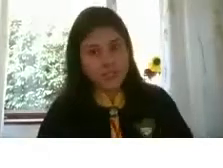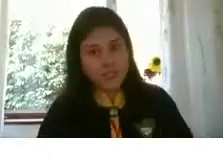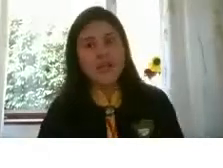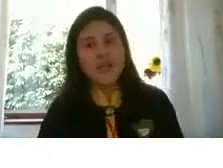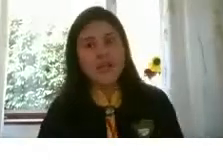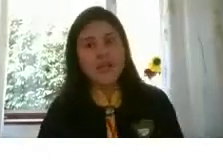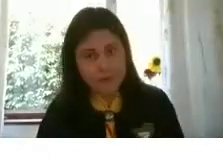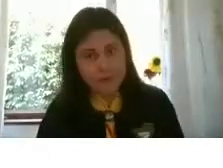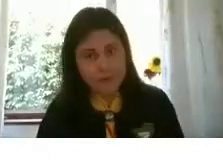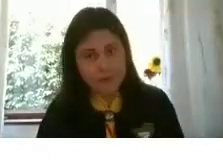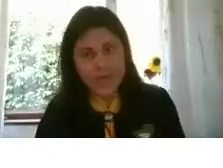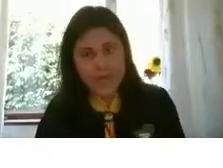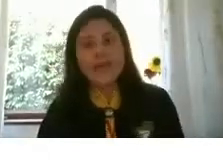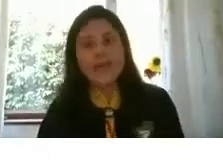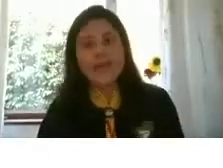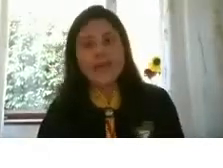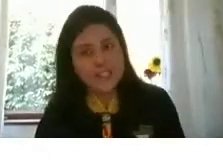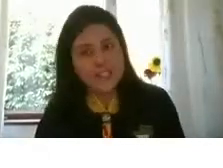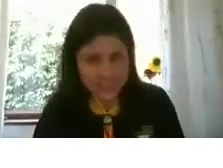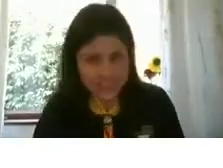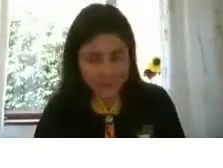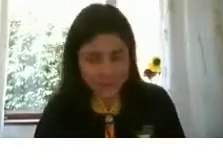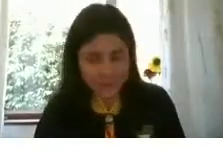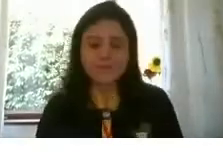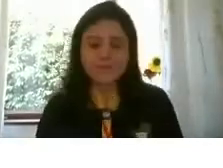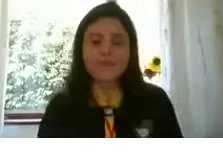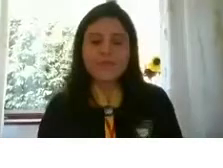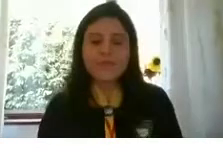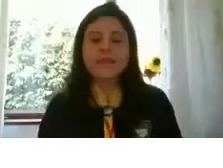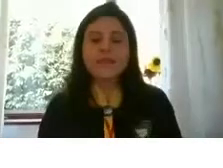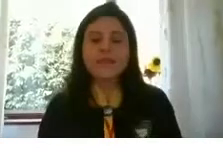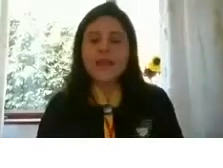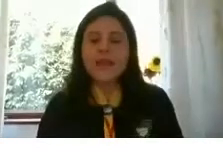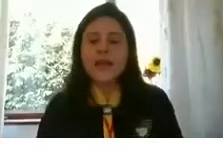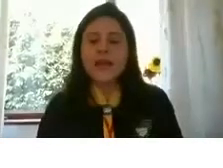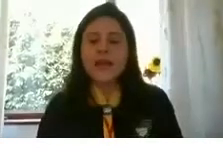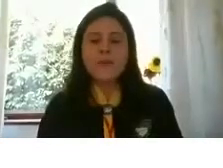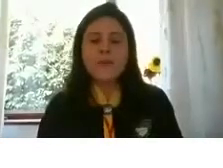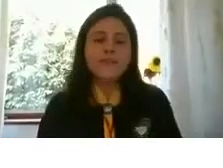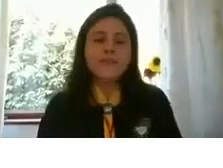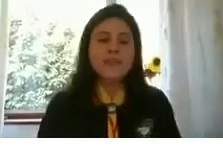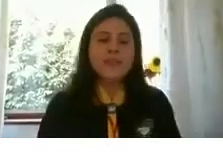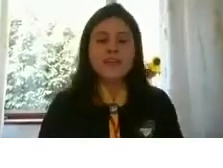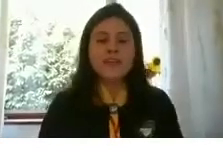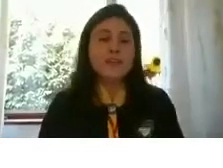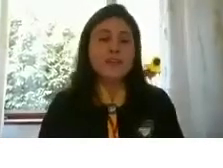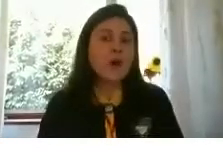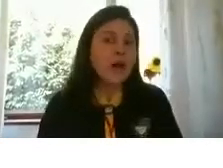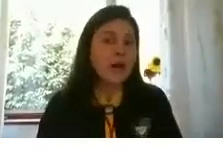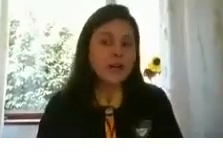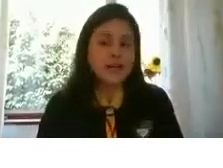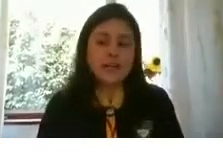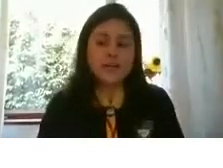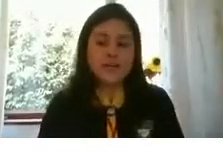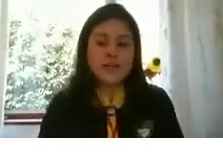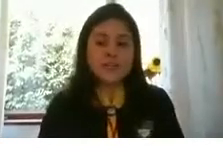today the British alphabet and the British signing. I think that if you are